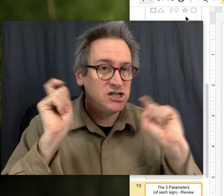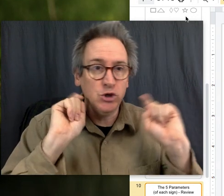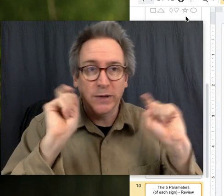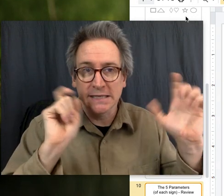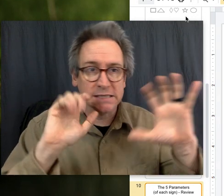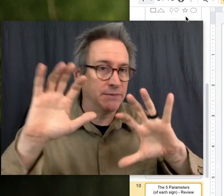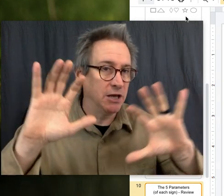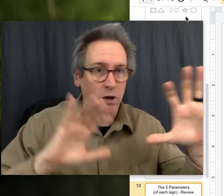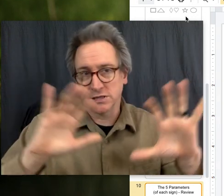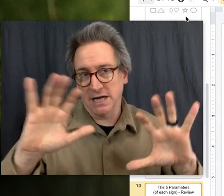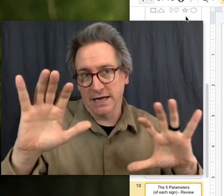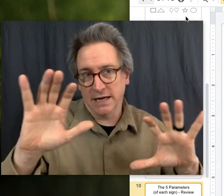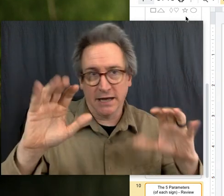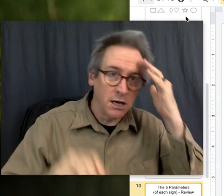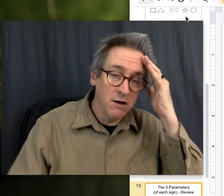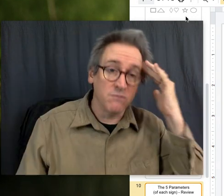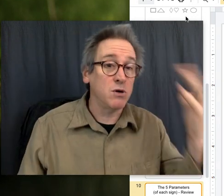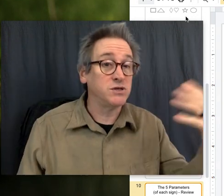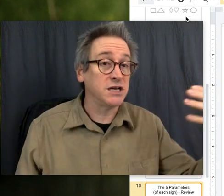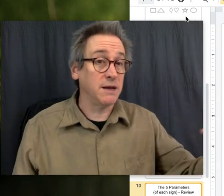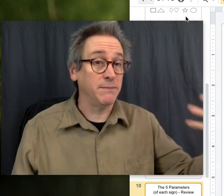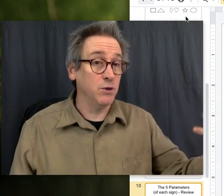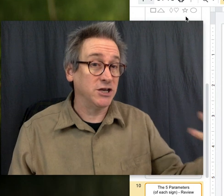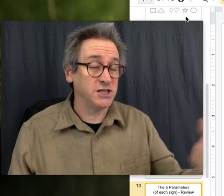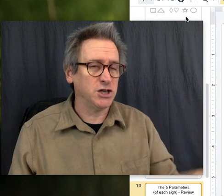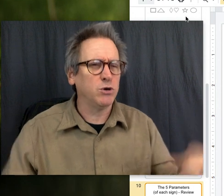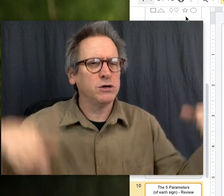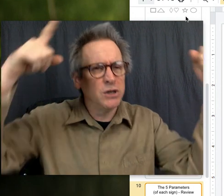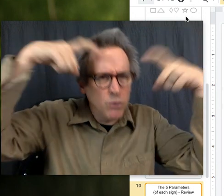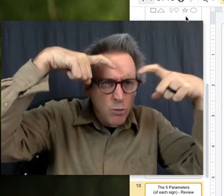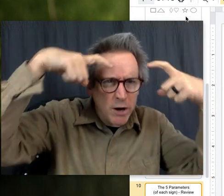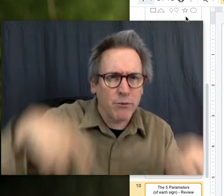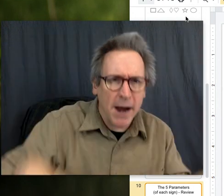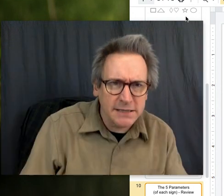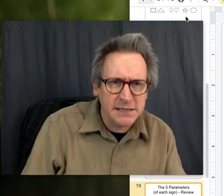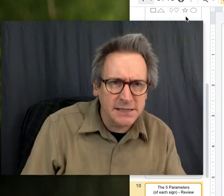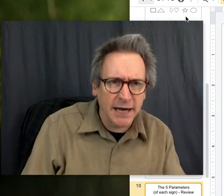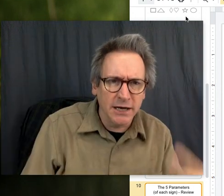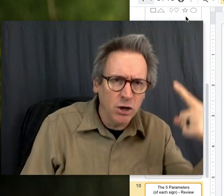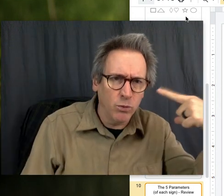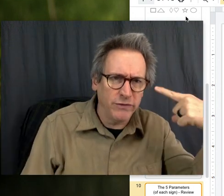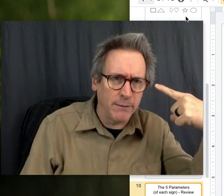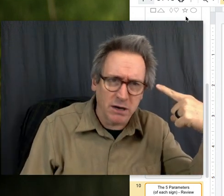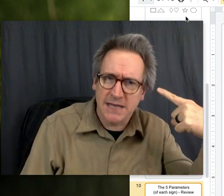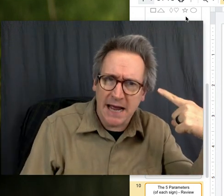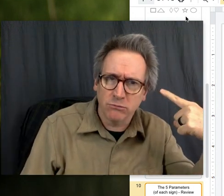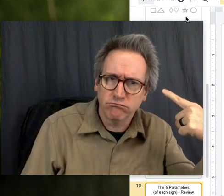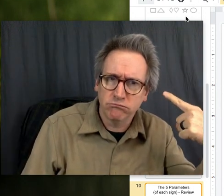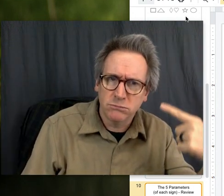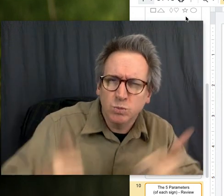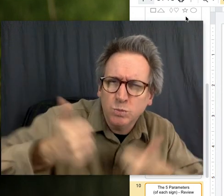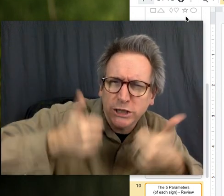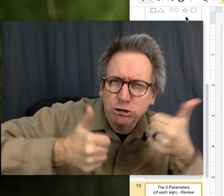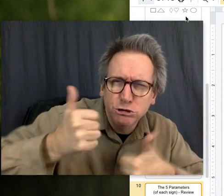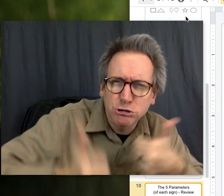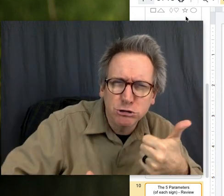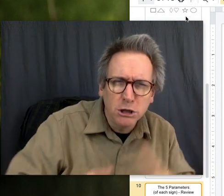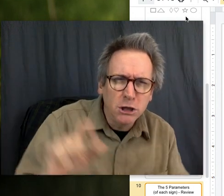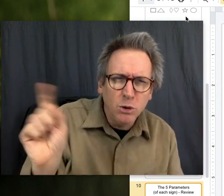face doing something while you're signing it? For most WH question words, you want to practice the sign with the eyebrows down.